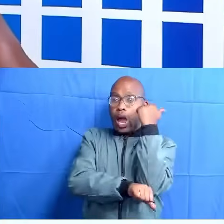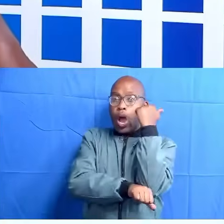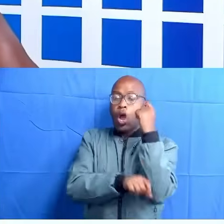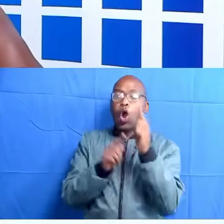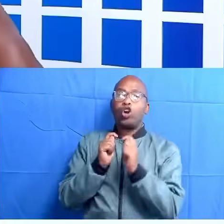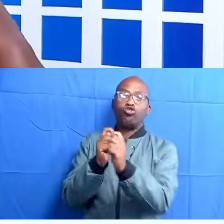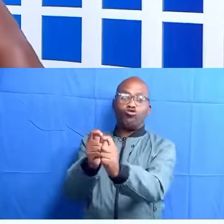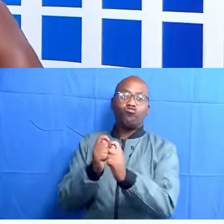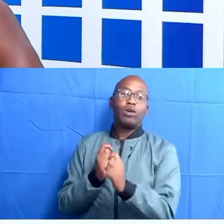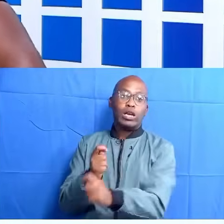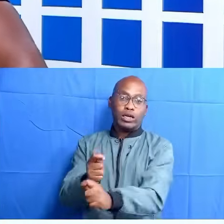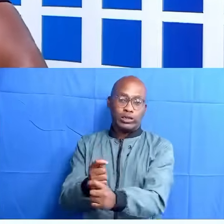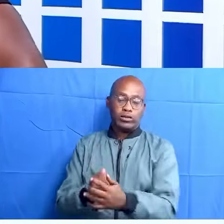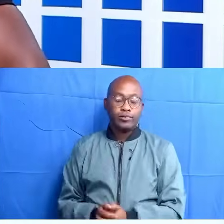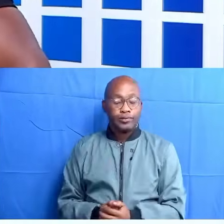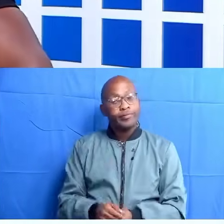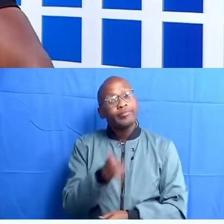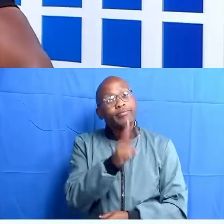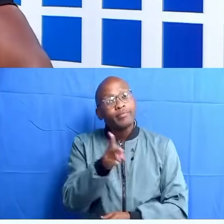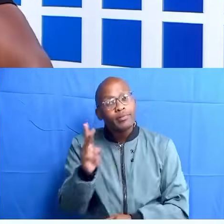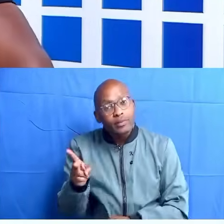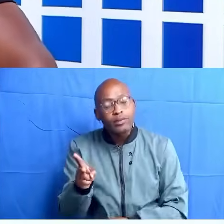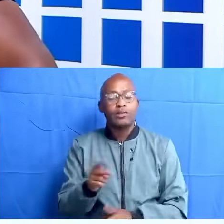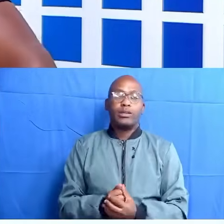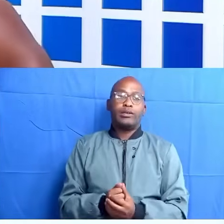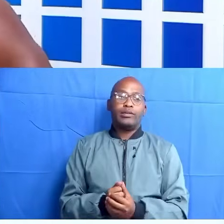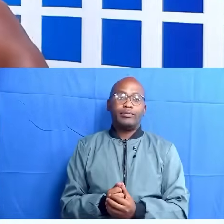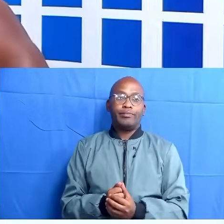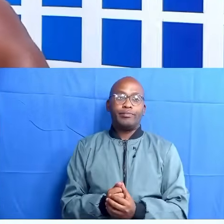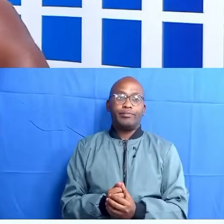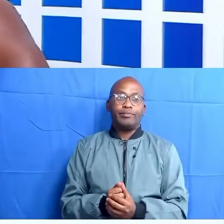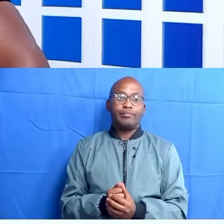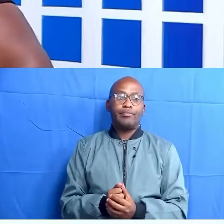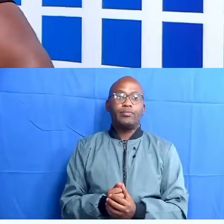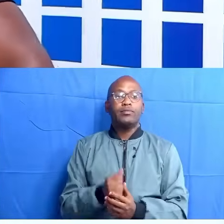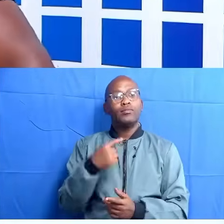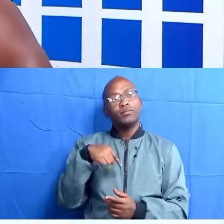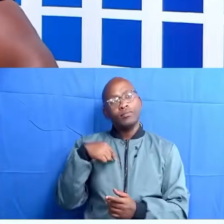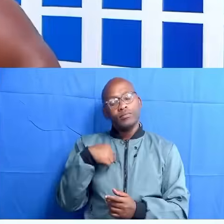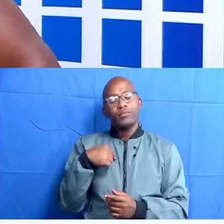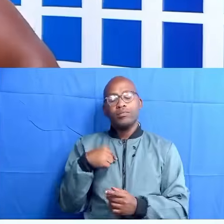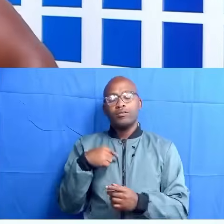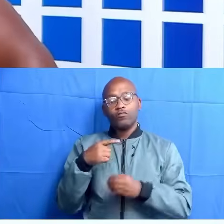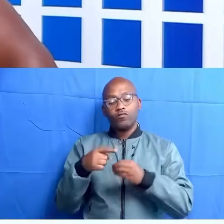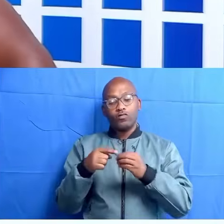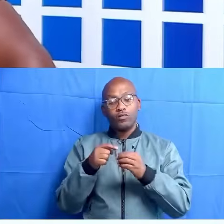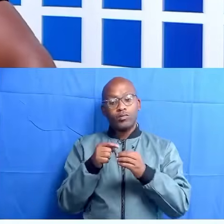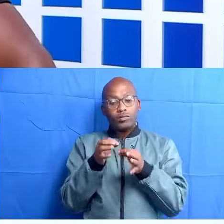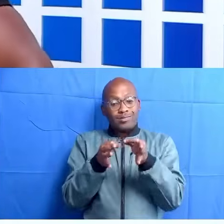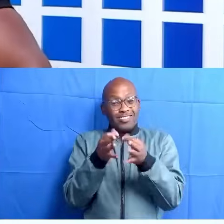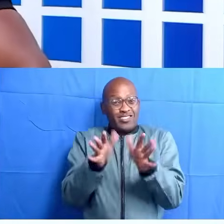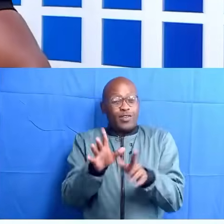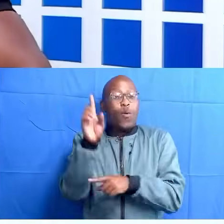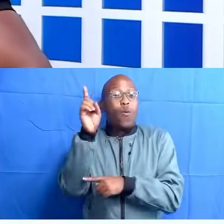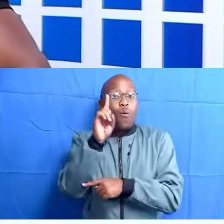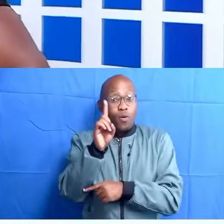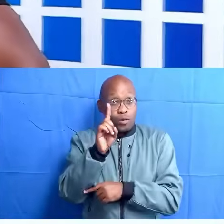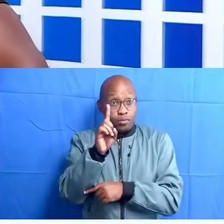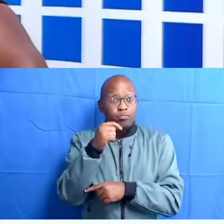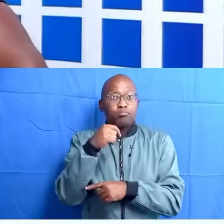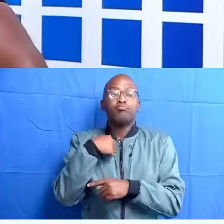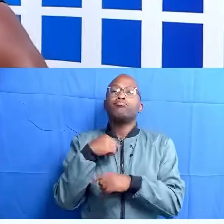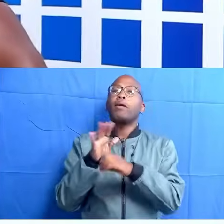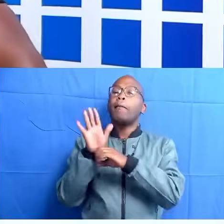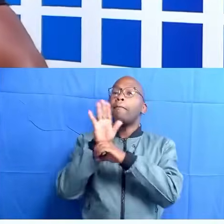people, let's recap to what we have discussed. We have got into the background where we